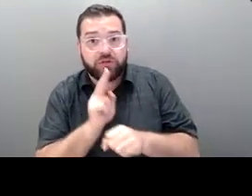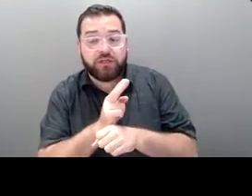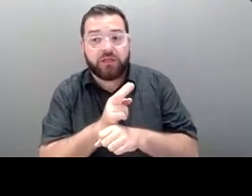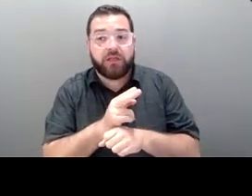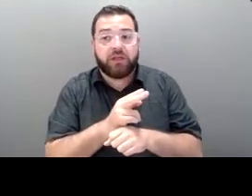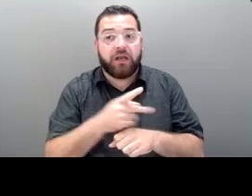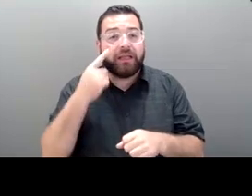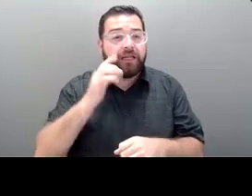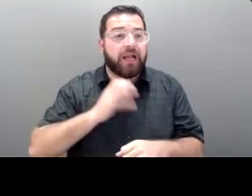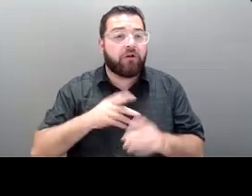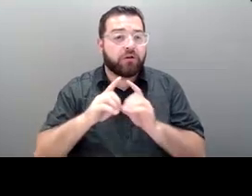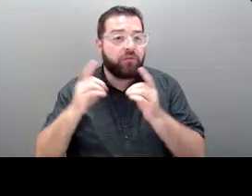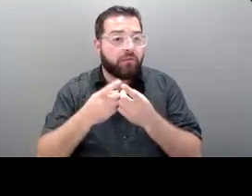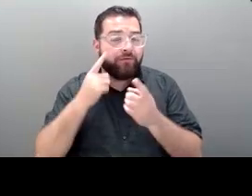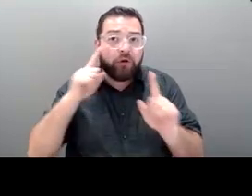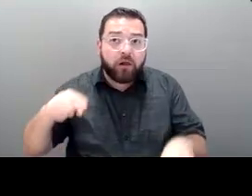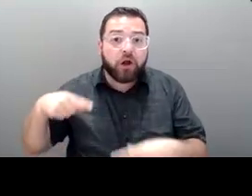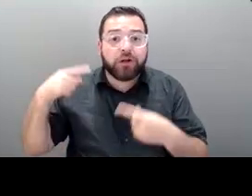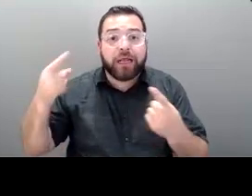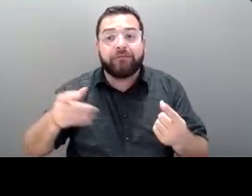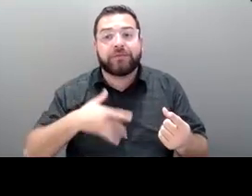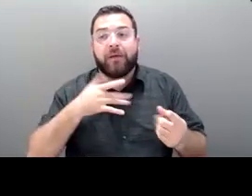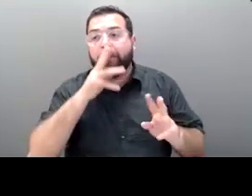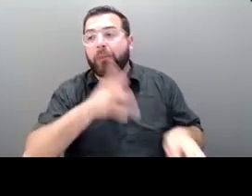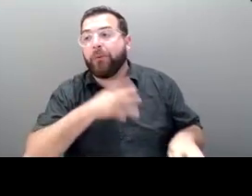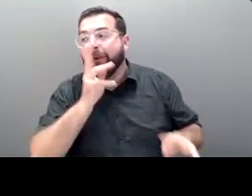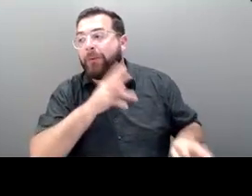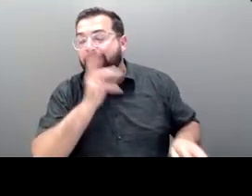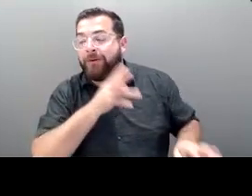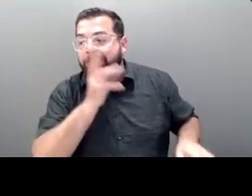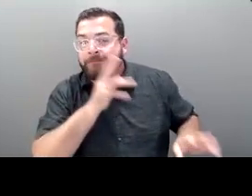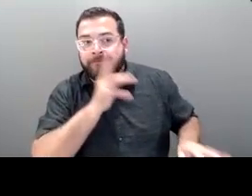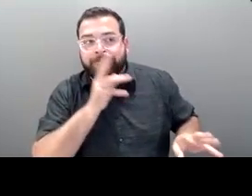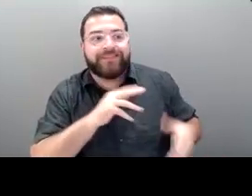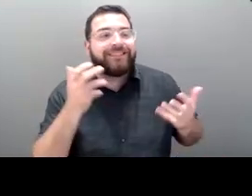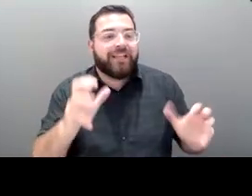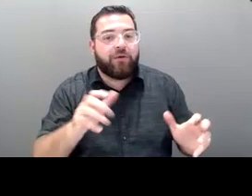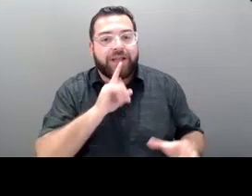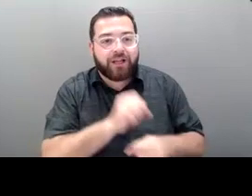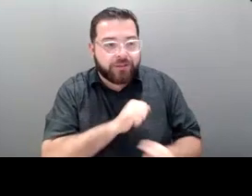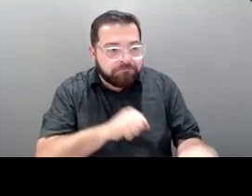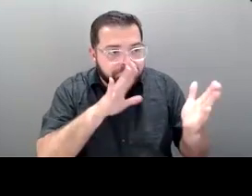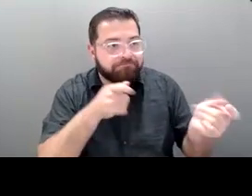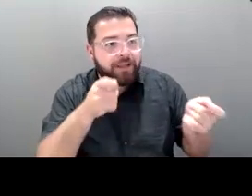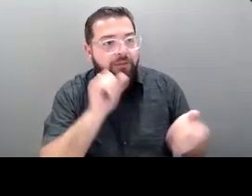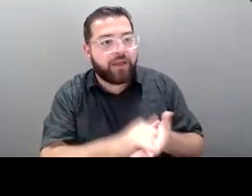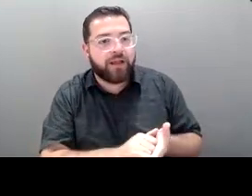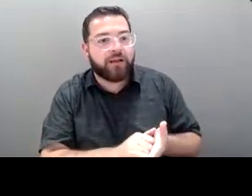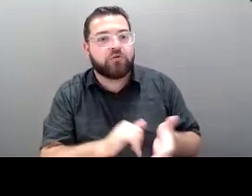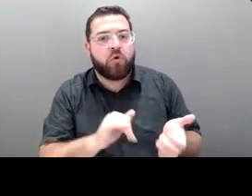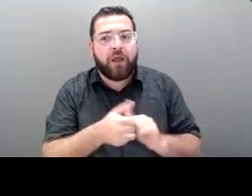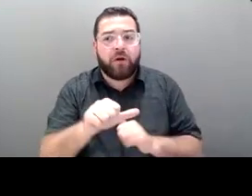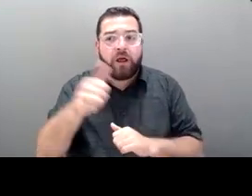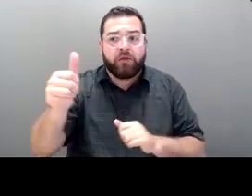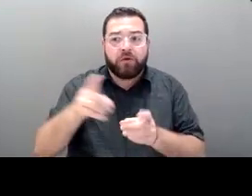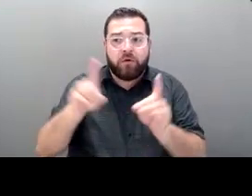for a long time has just ignored it because we haven't wanted to deal with it. How are departments dealing with it?